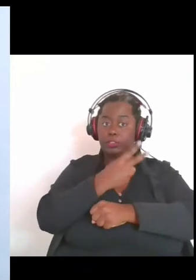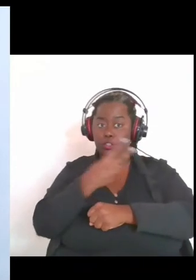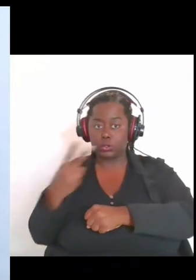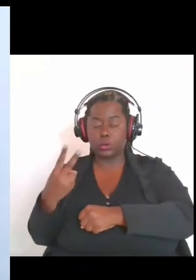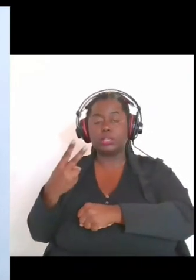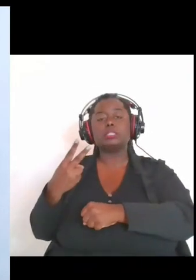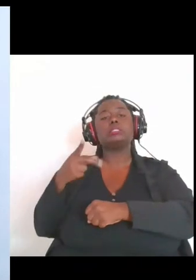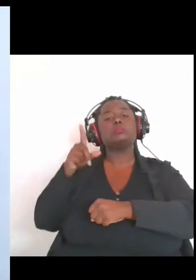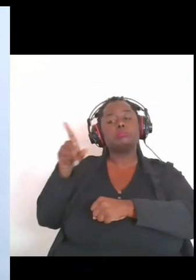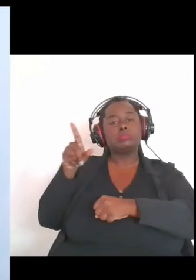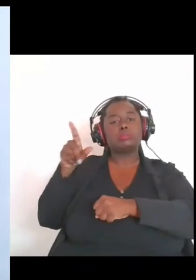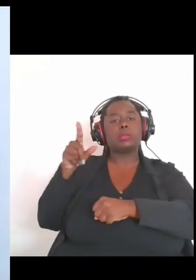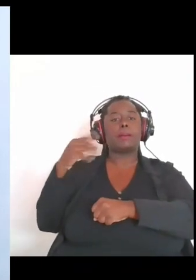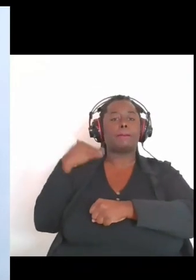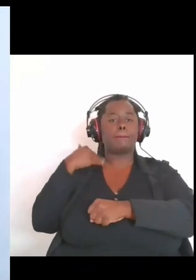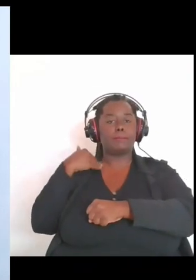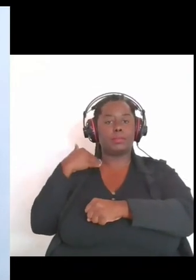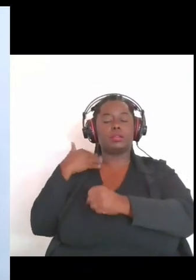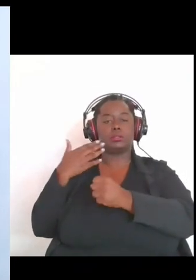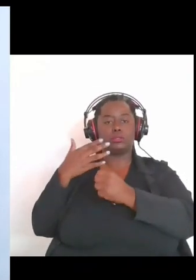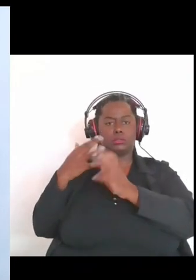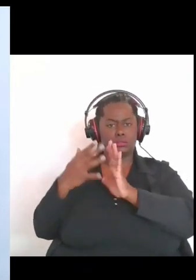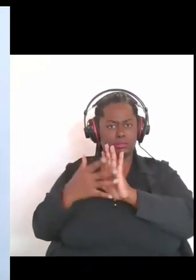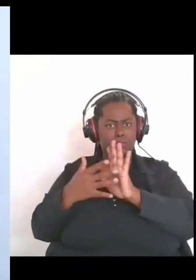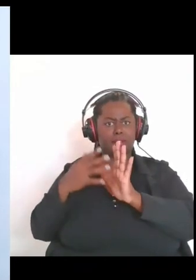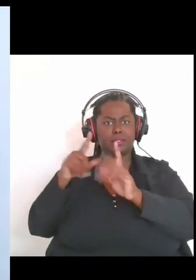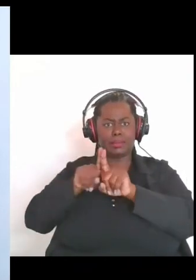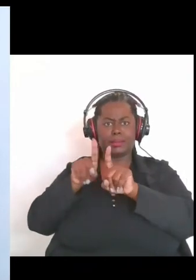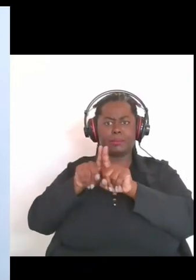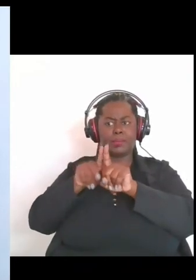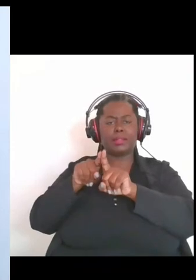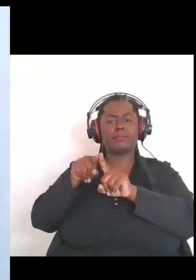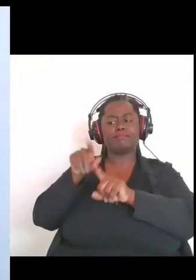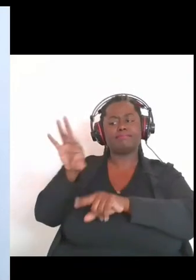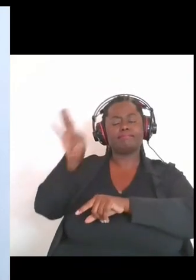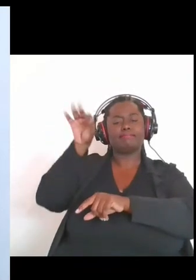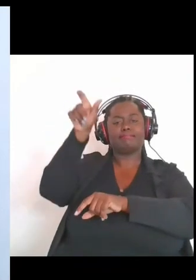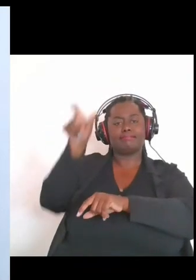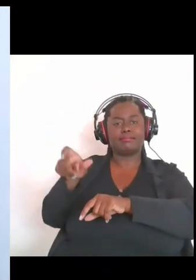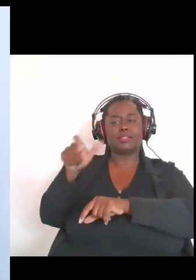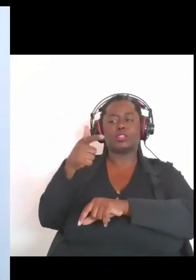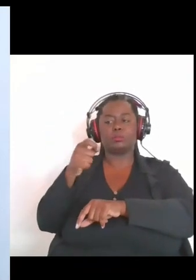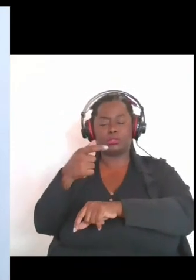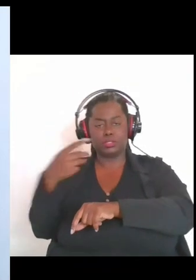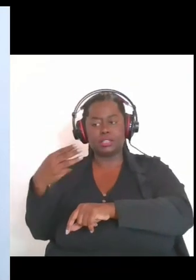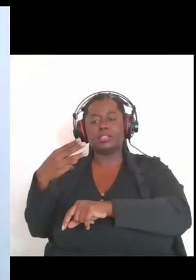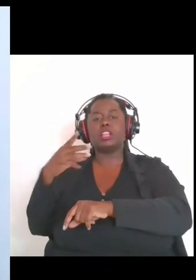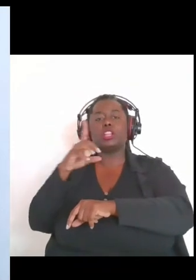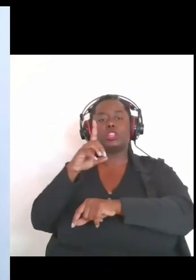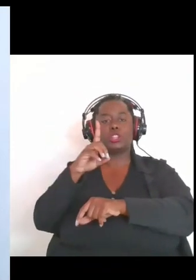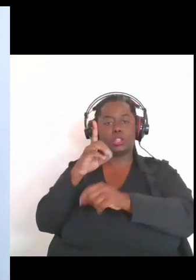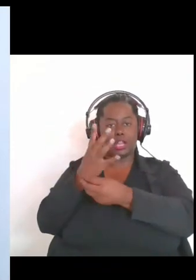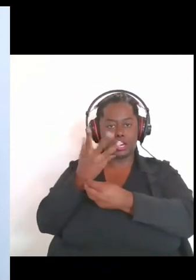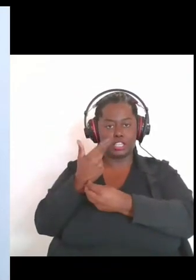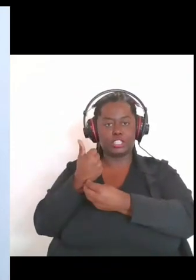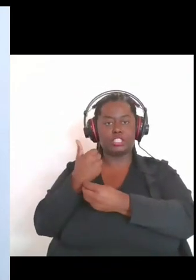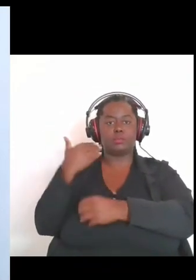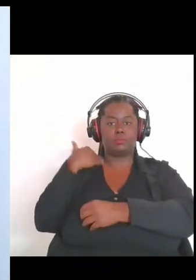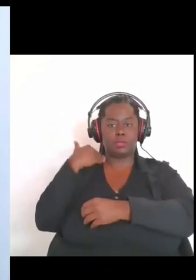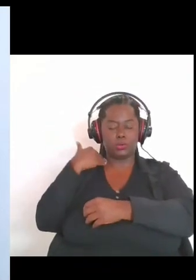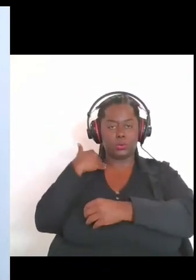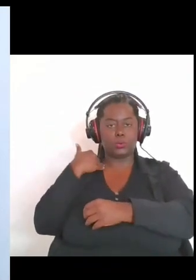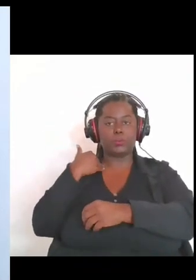the bank of UDA 2022 award and was elected artist of the year 2023 from the Deutsche Bank